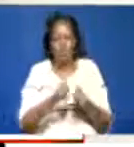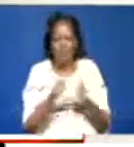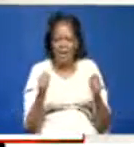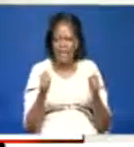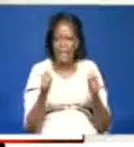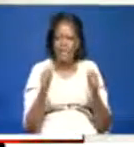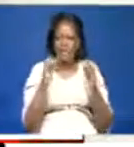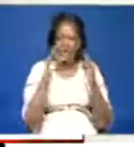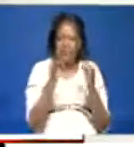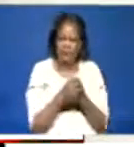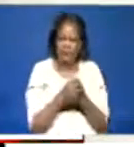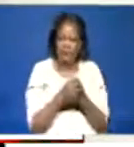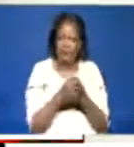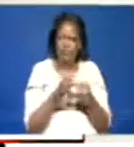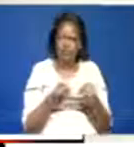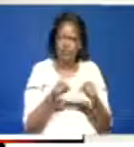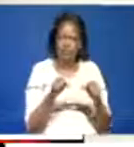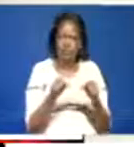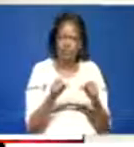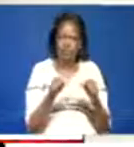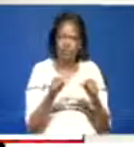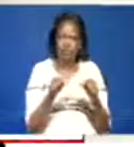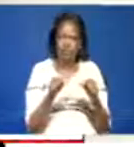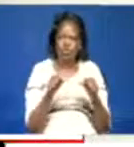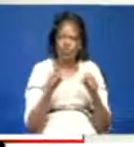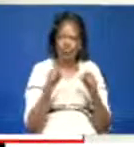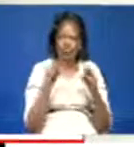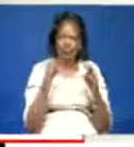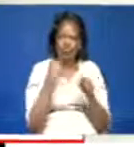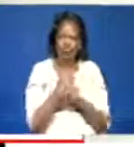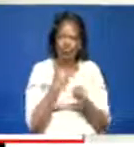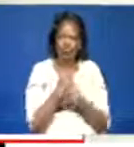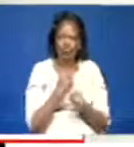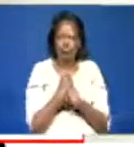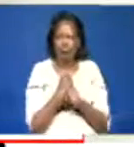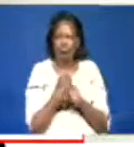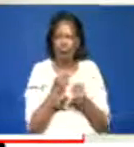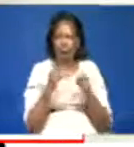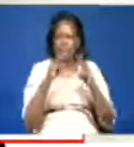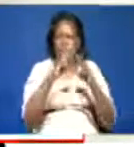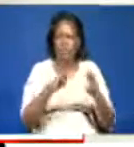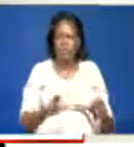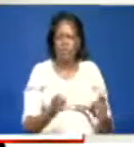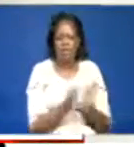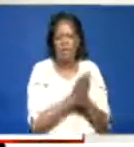be researching. There must be a department in your school for research and development.